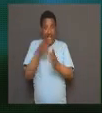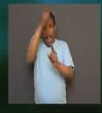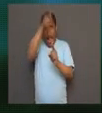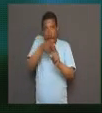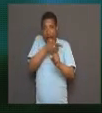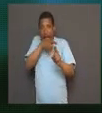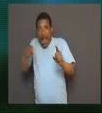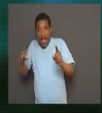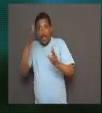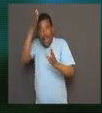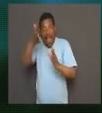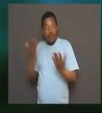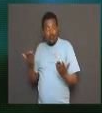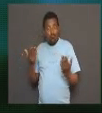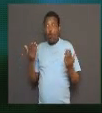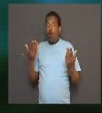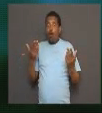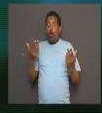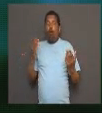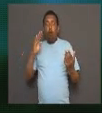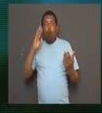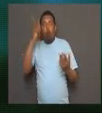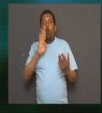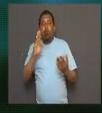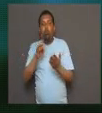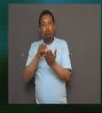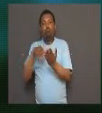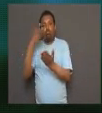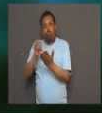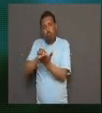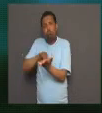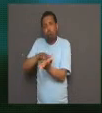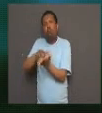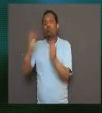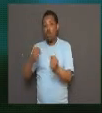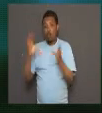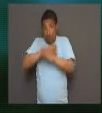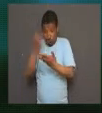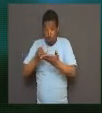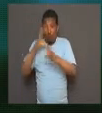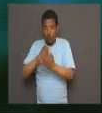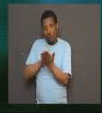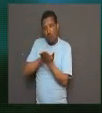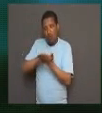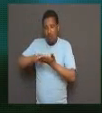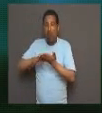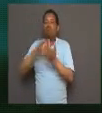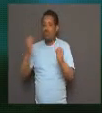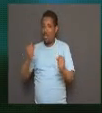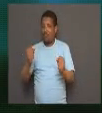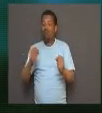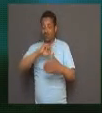lines will be erased after you have completed the sketch, so